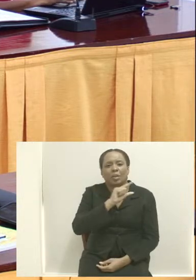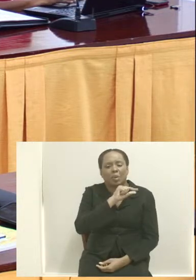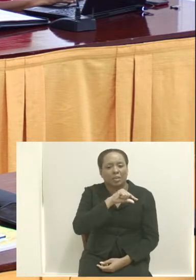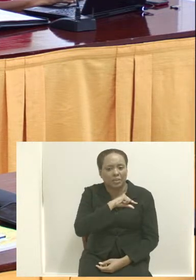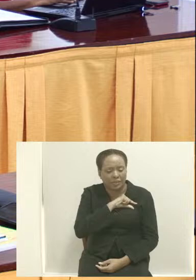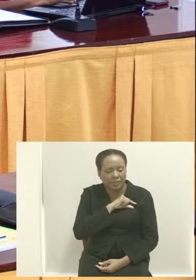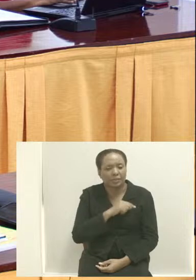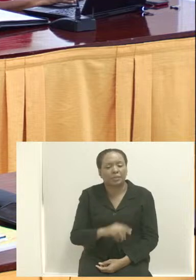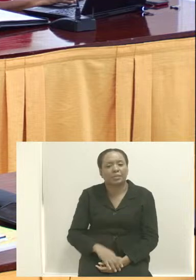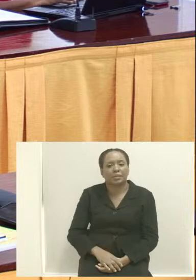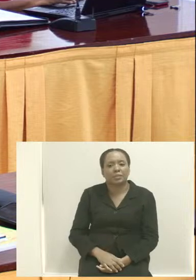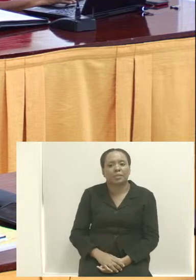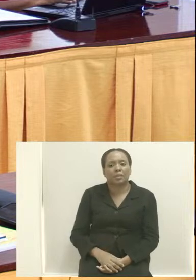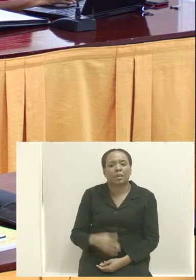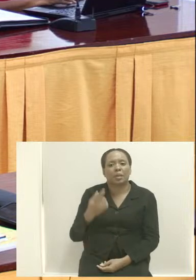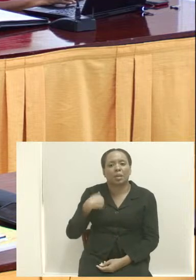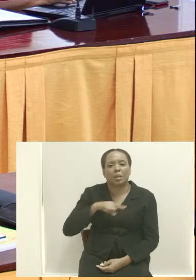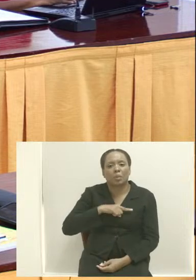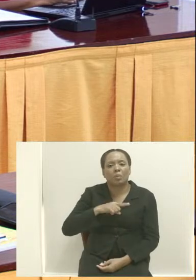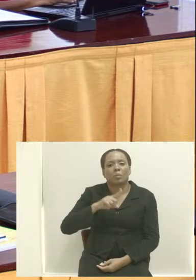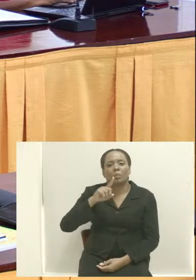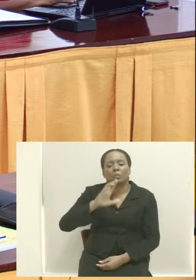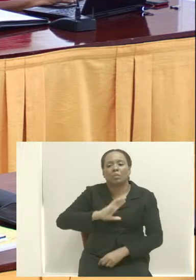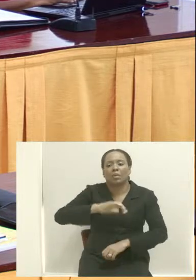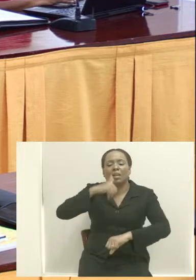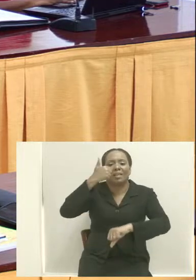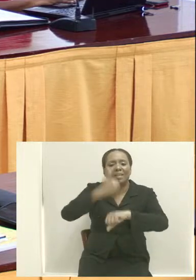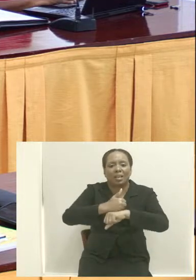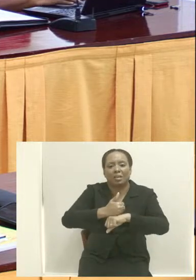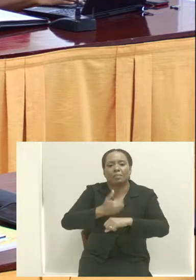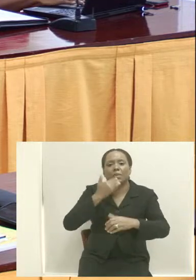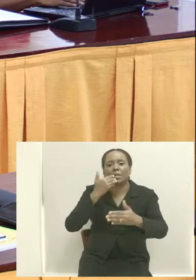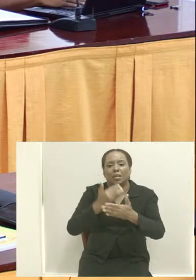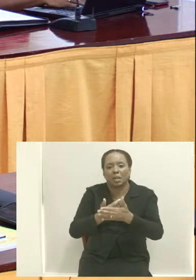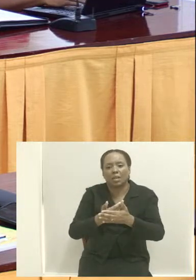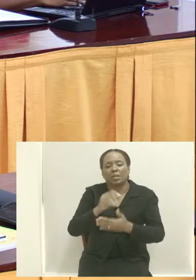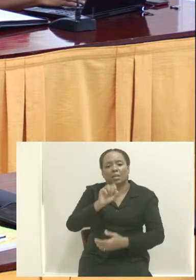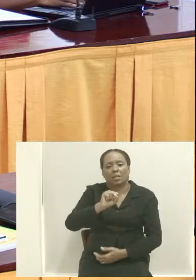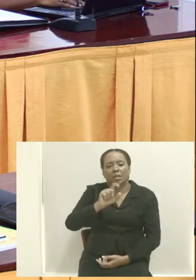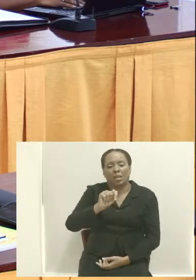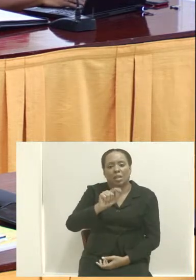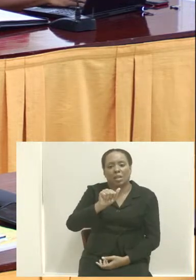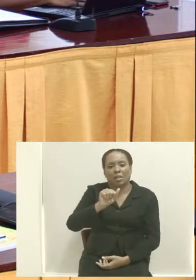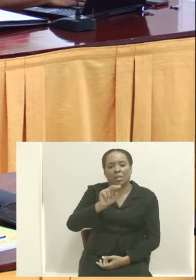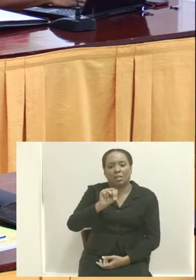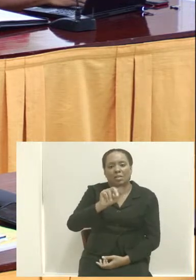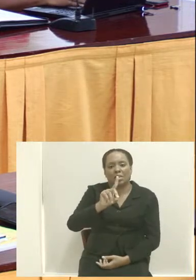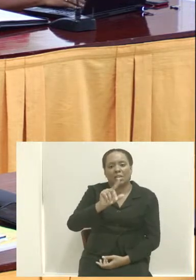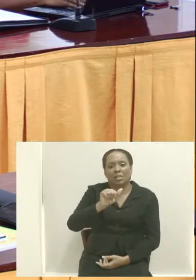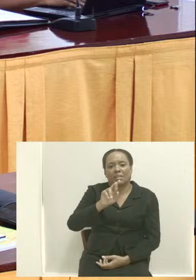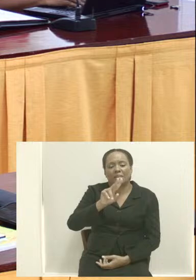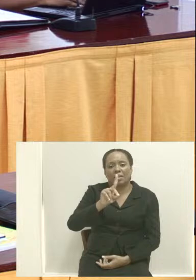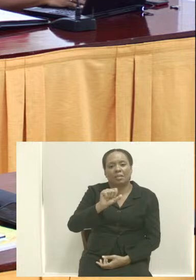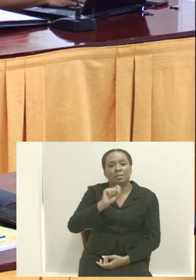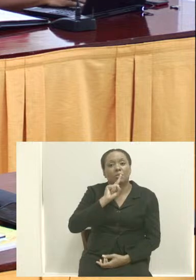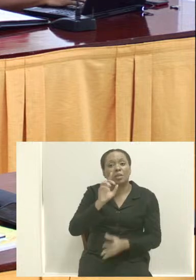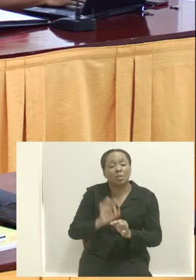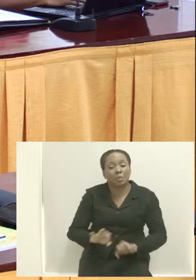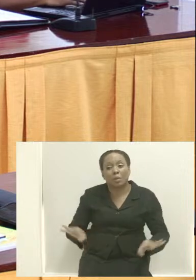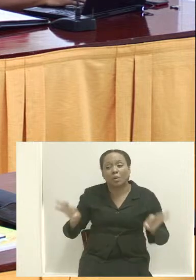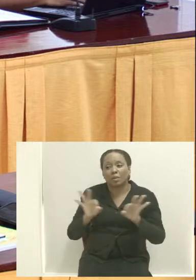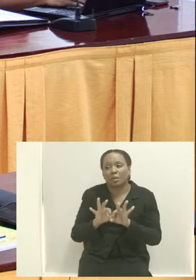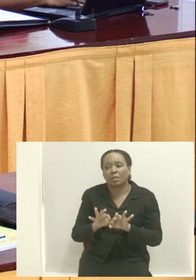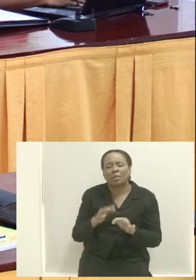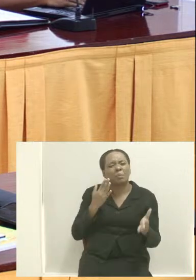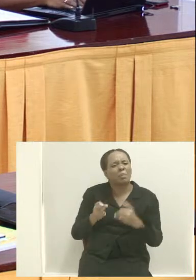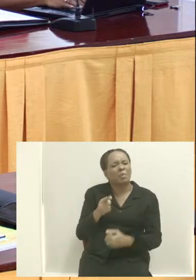of those standards is absolutely important. And ma'am, it may come as a surprise to you to discover that this country has turned such a